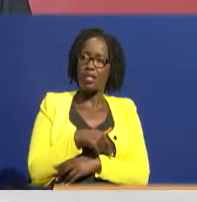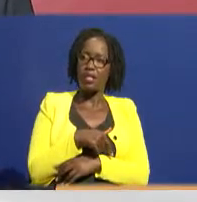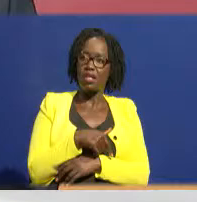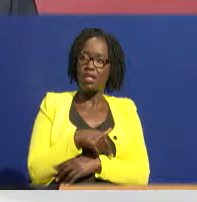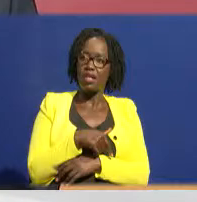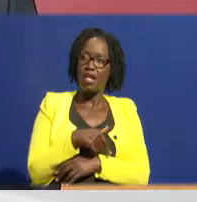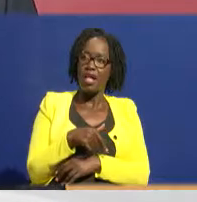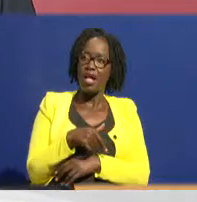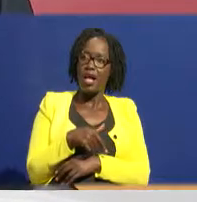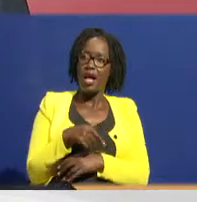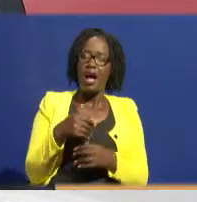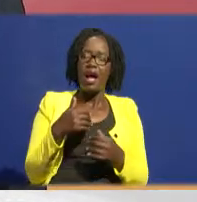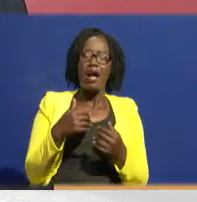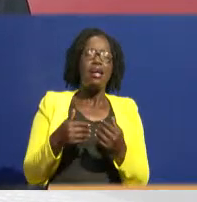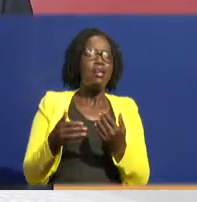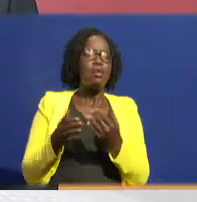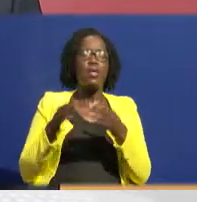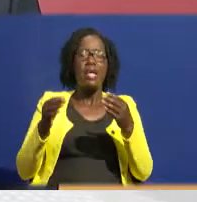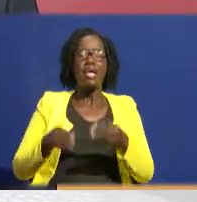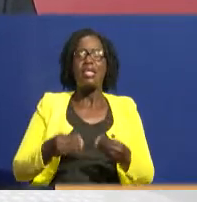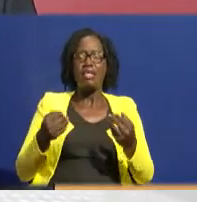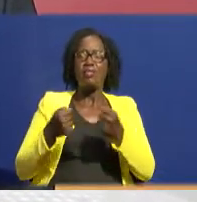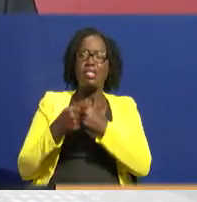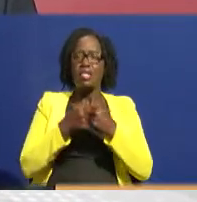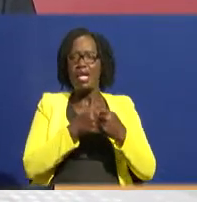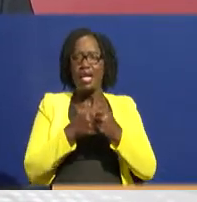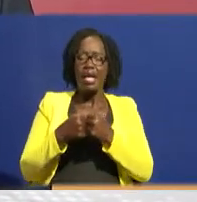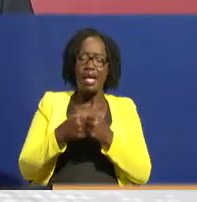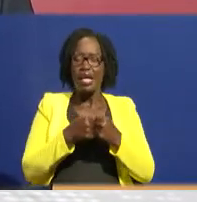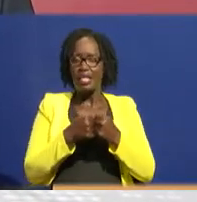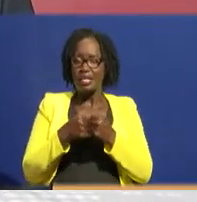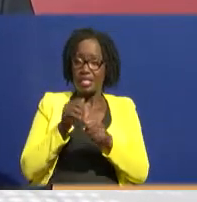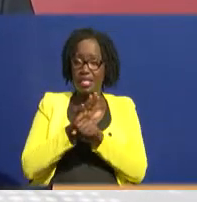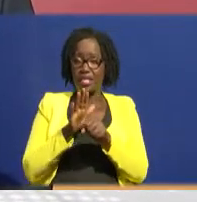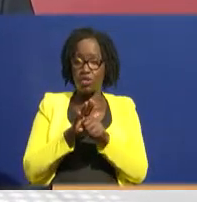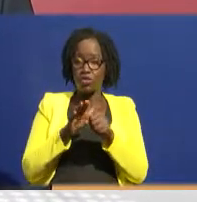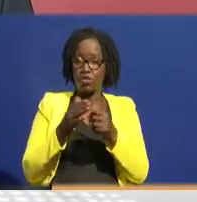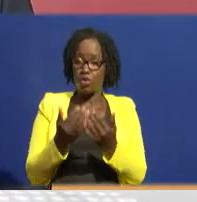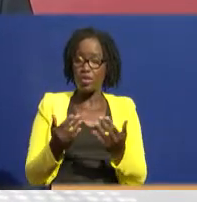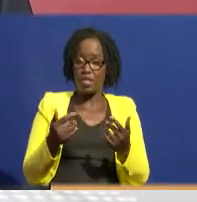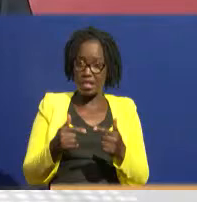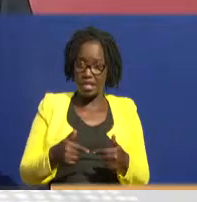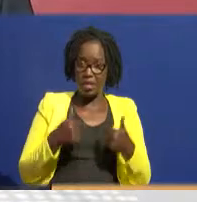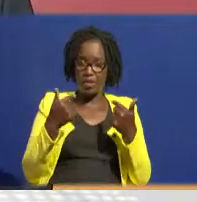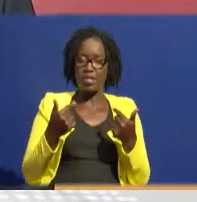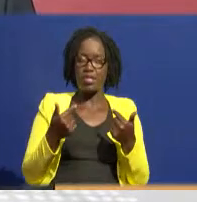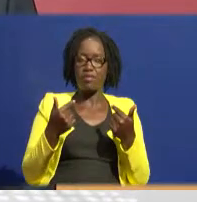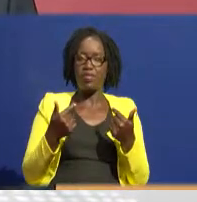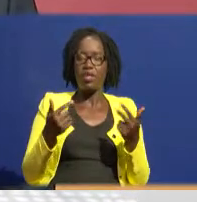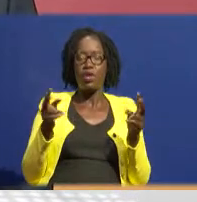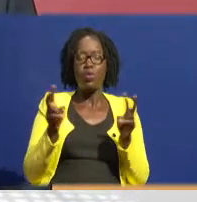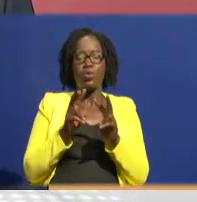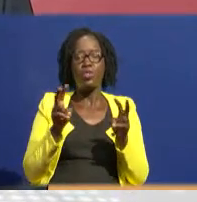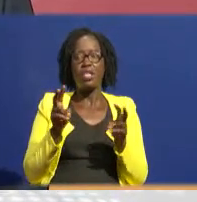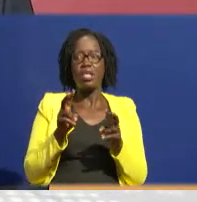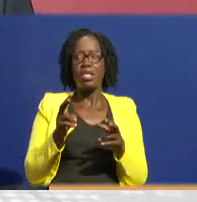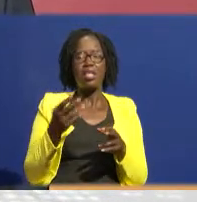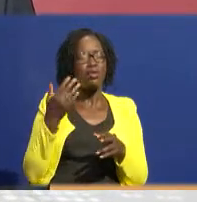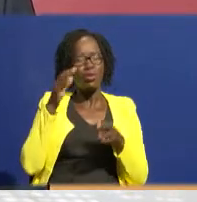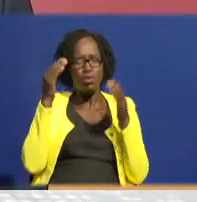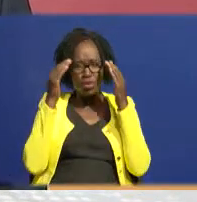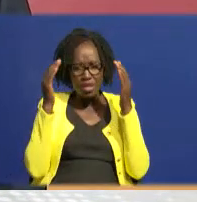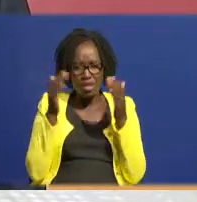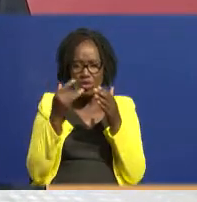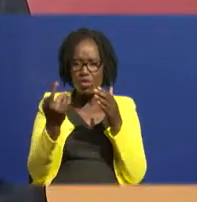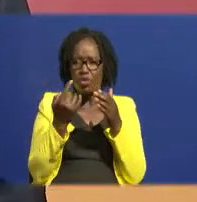raising a lot of challenges to our children, ourselves. Mm. So there are things that need to be checked. And again, I don't want to concentrate